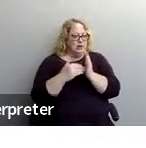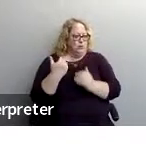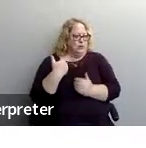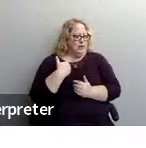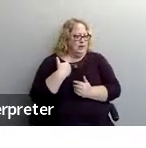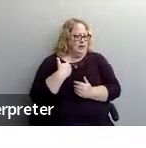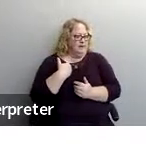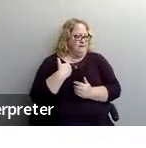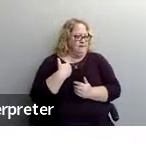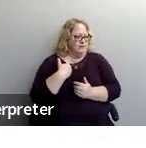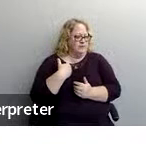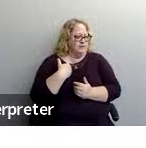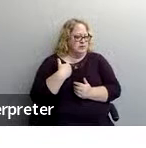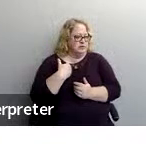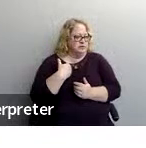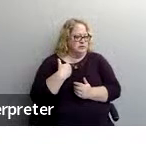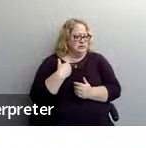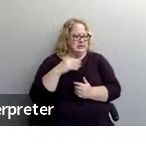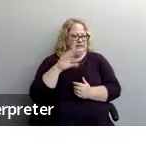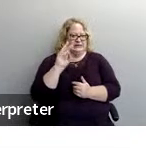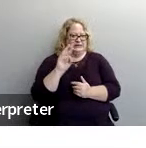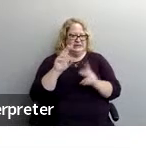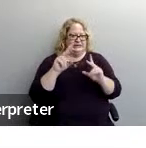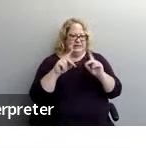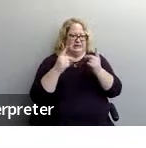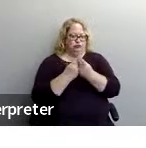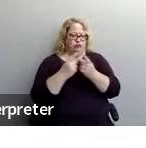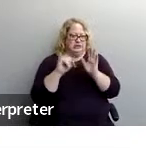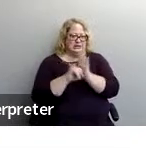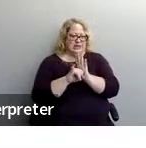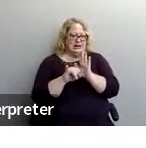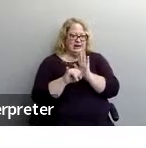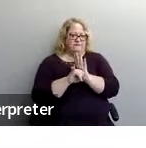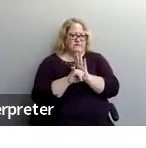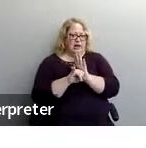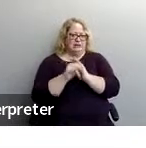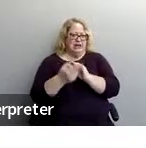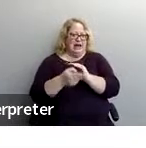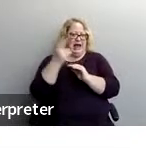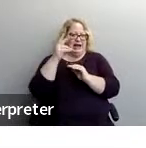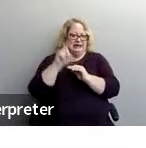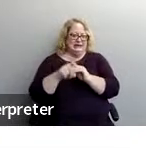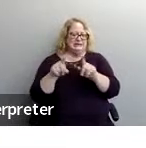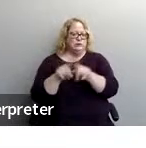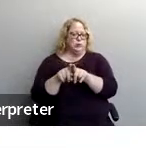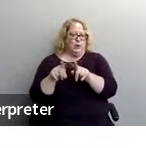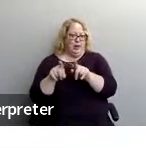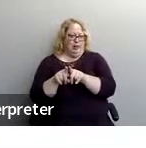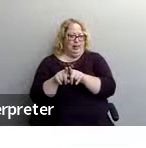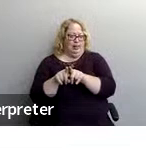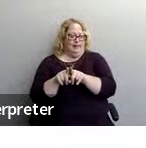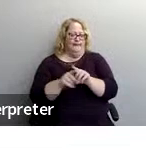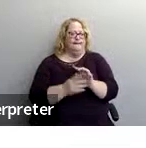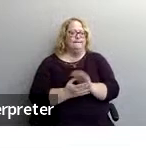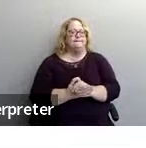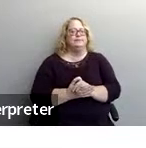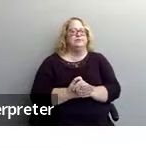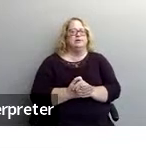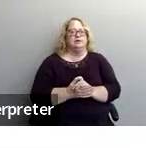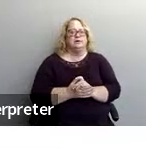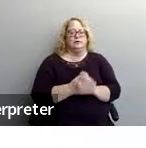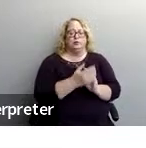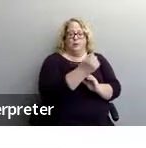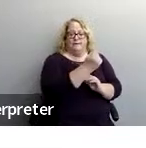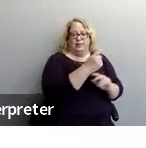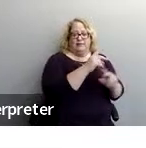have 6 districts that are identified as high needs as well of those